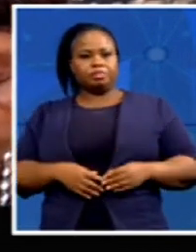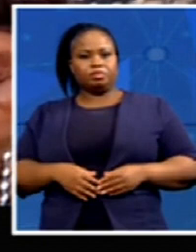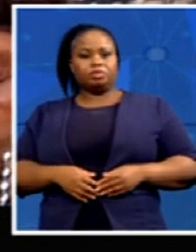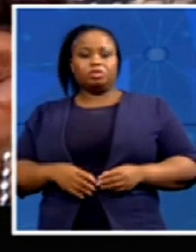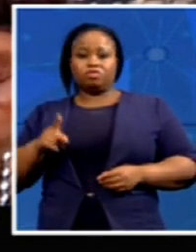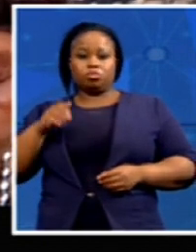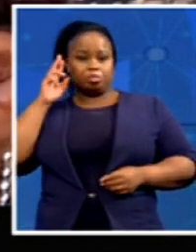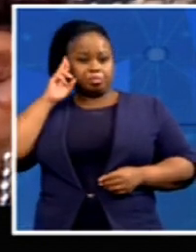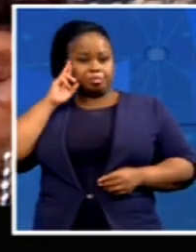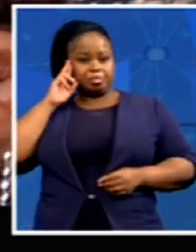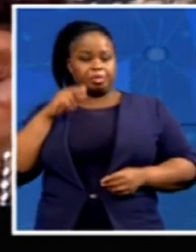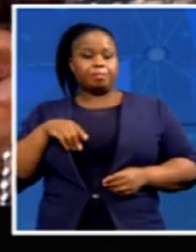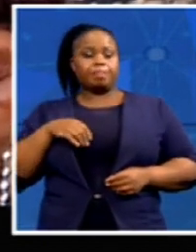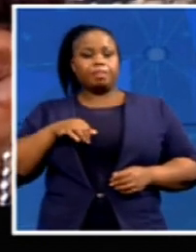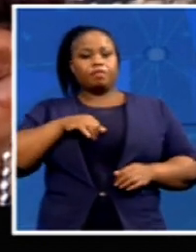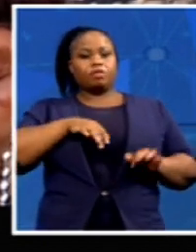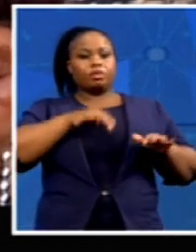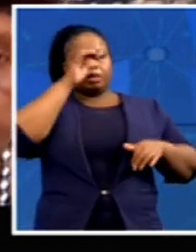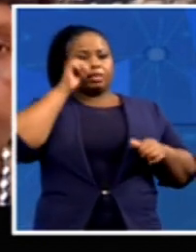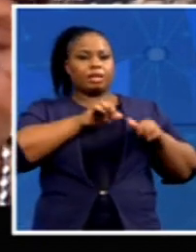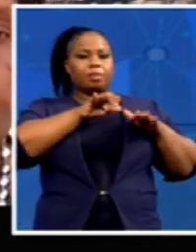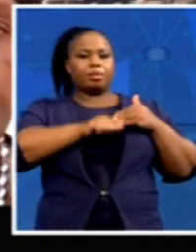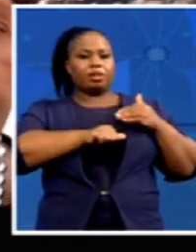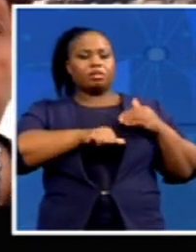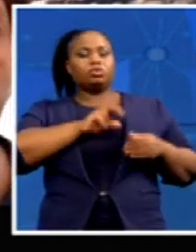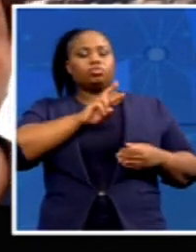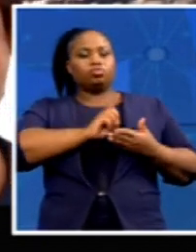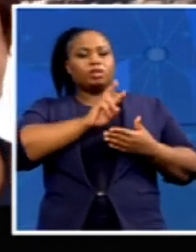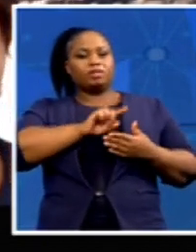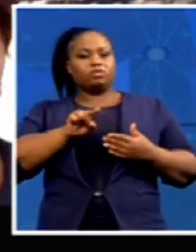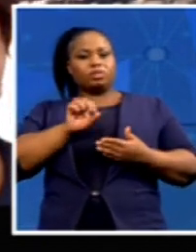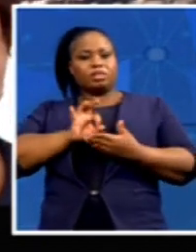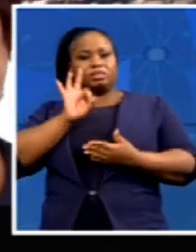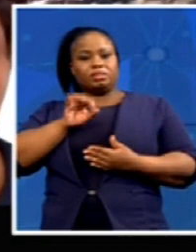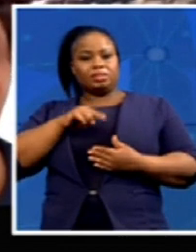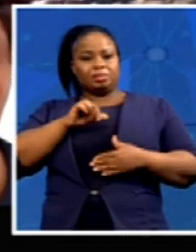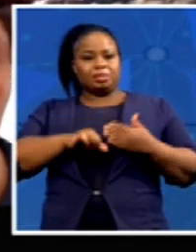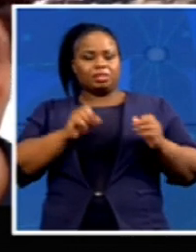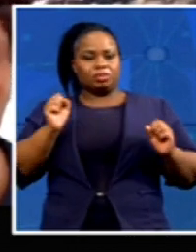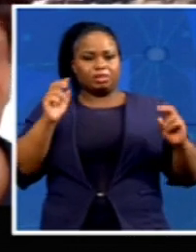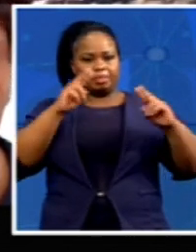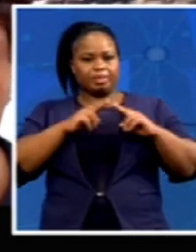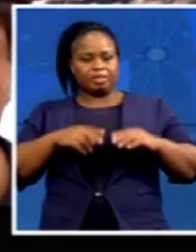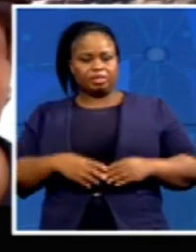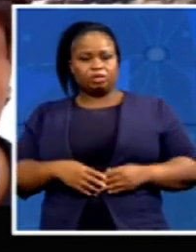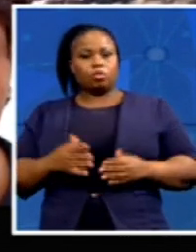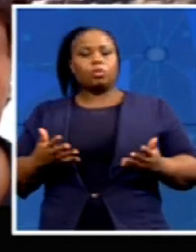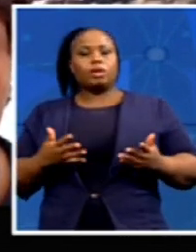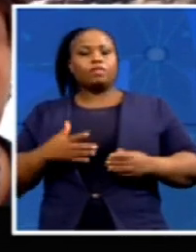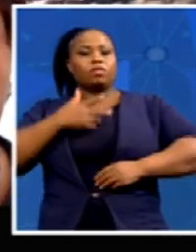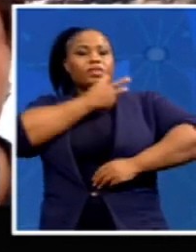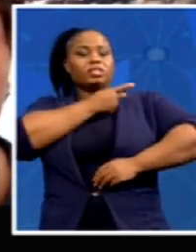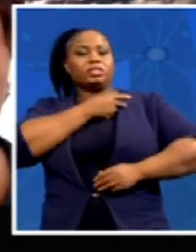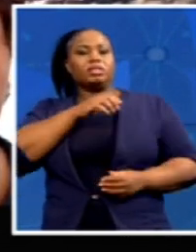12 and 13 of this month, we hosted a summit, a vaccine summit in Addis Ababa, where several heads of state spoke at